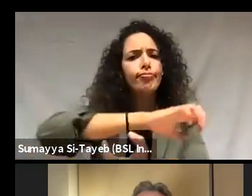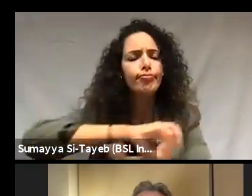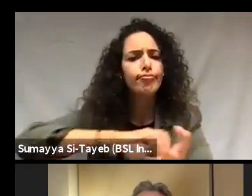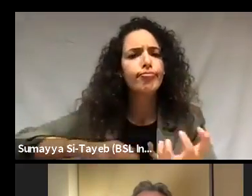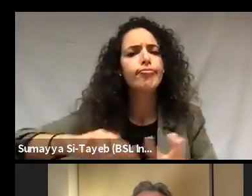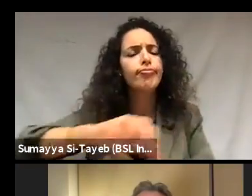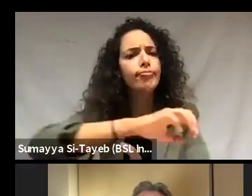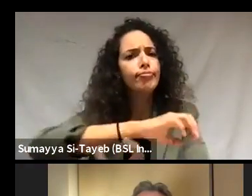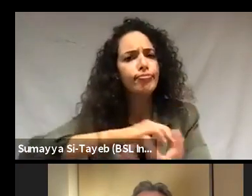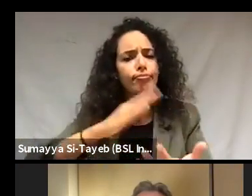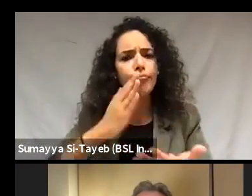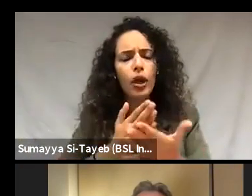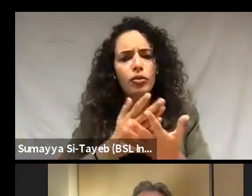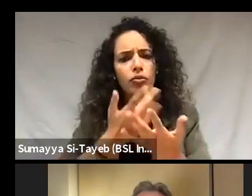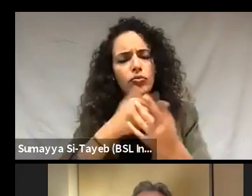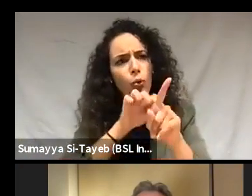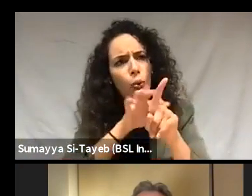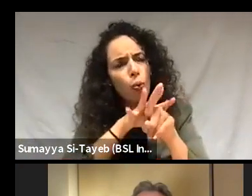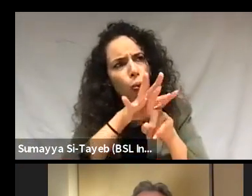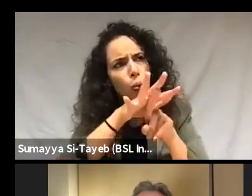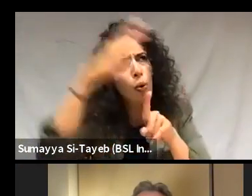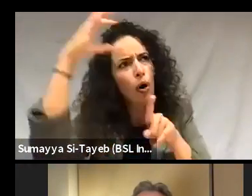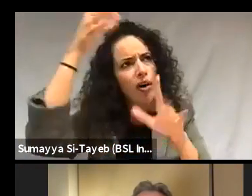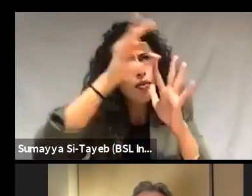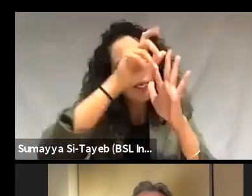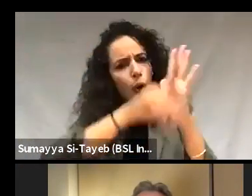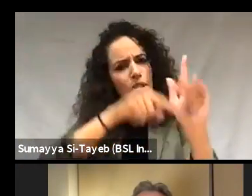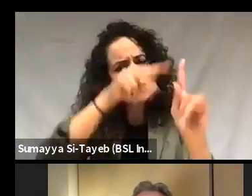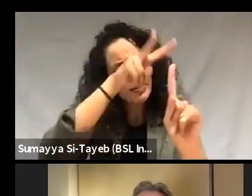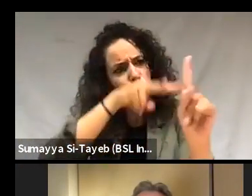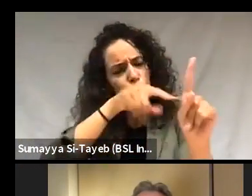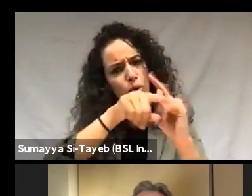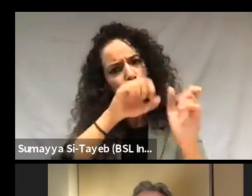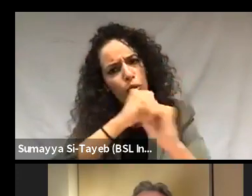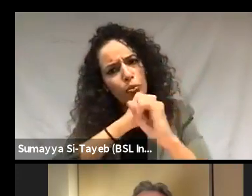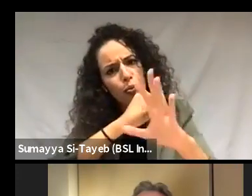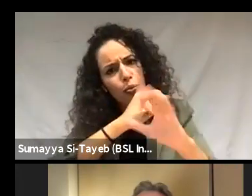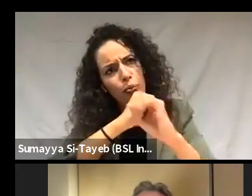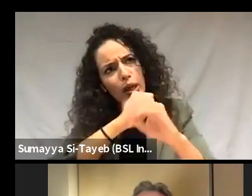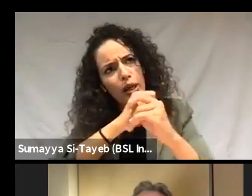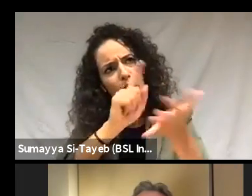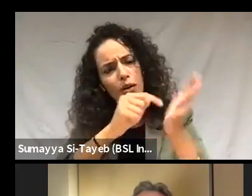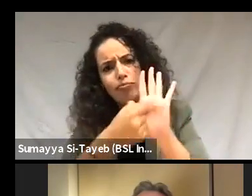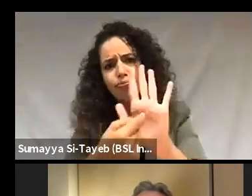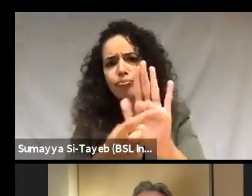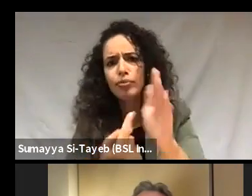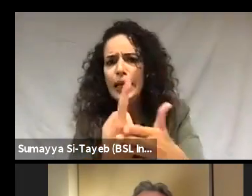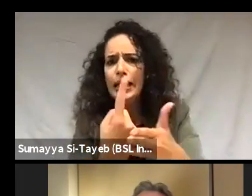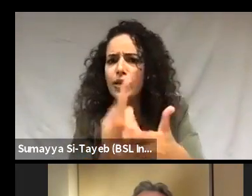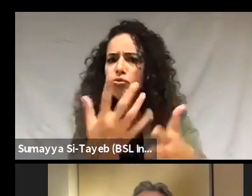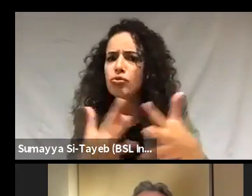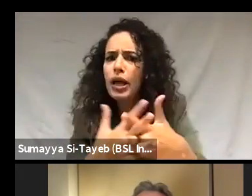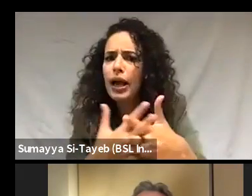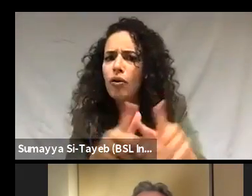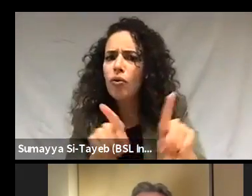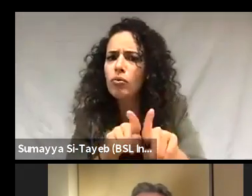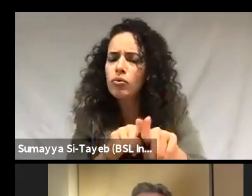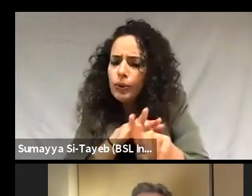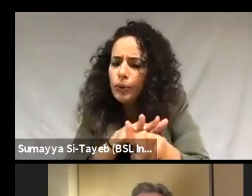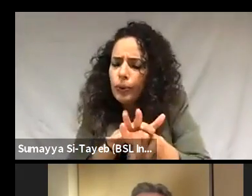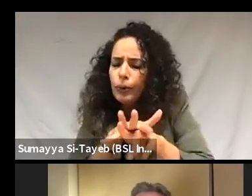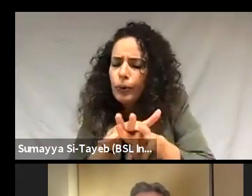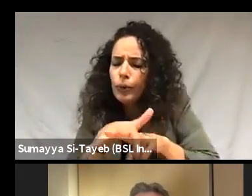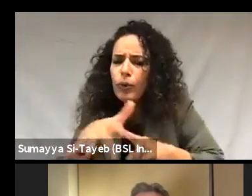it's shaped the way government policy is looked at, it's shaped the way that media has represented these issues, and also shaped the general